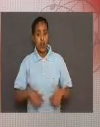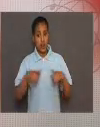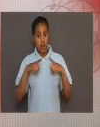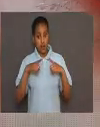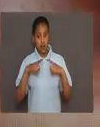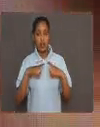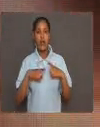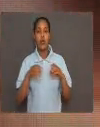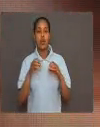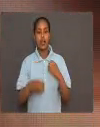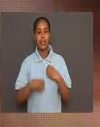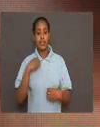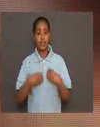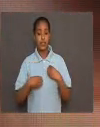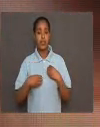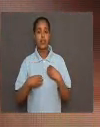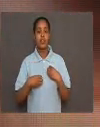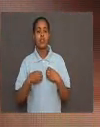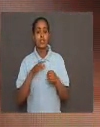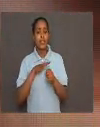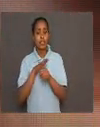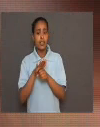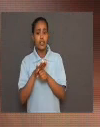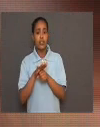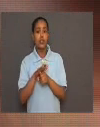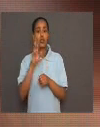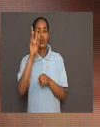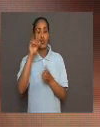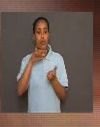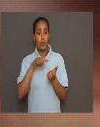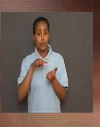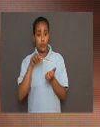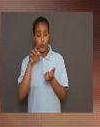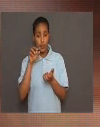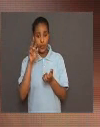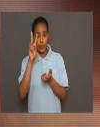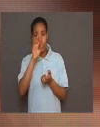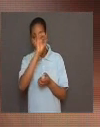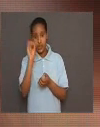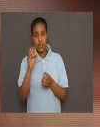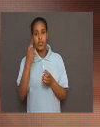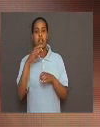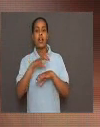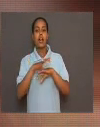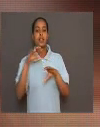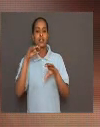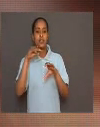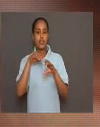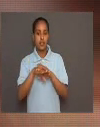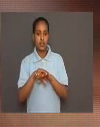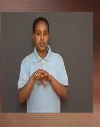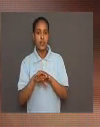organisms. It makes up just over 2% of the Earth's crust by